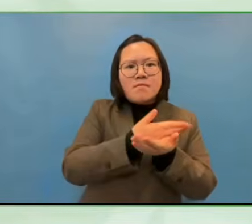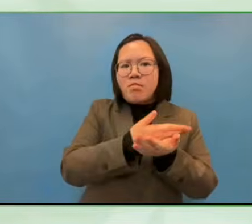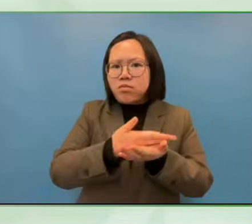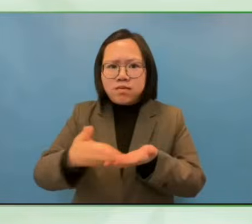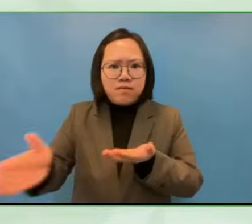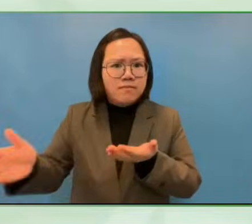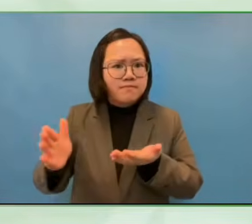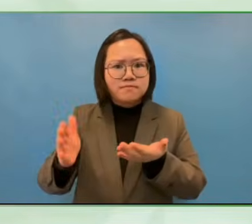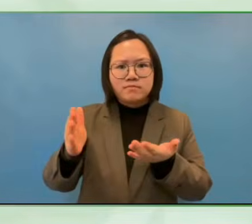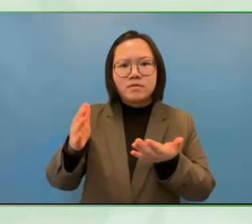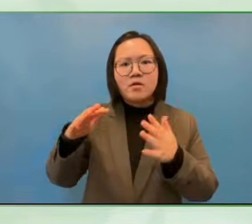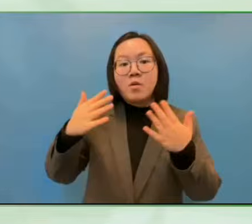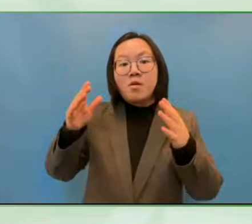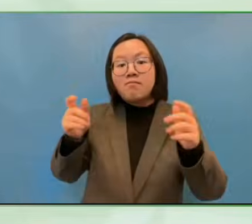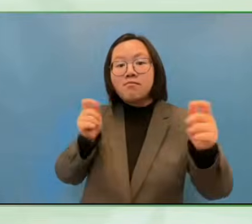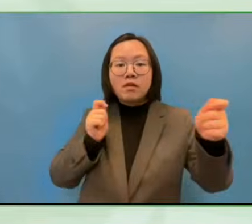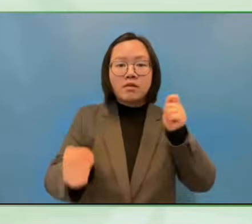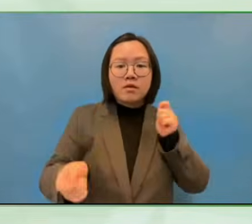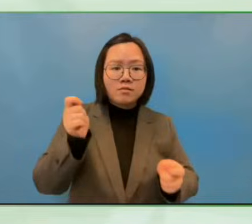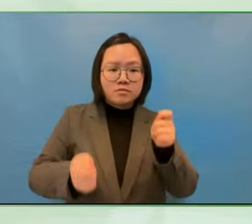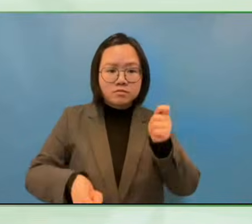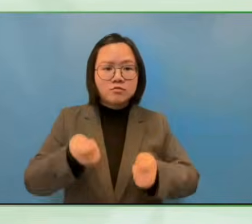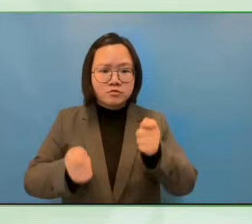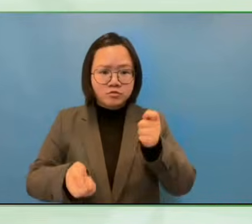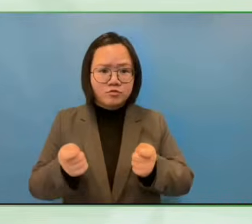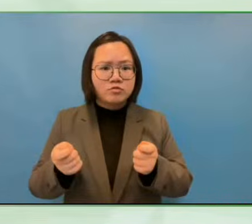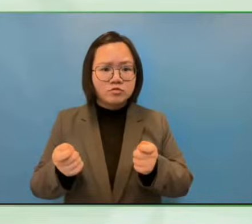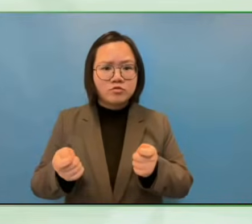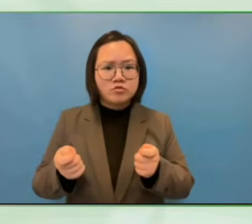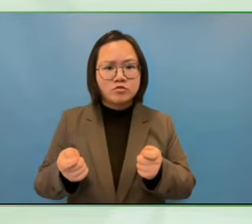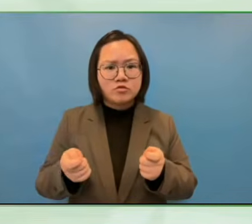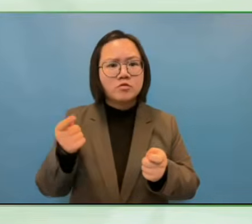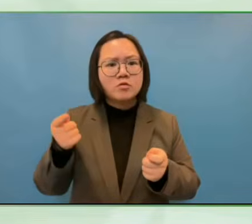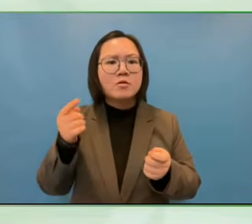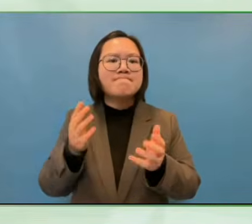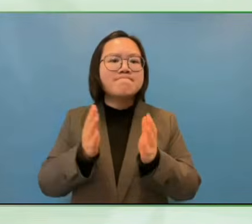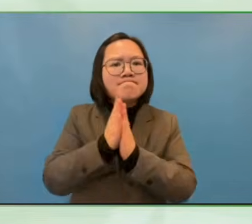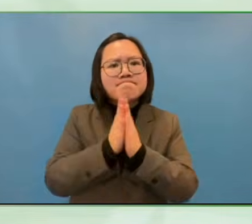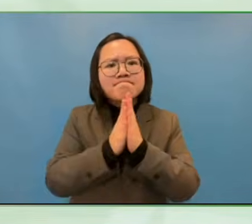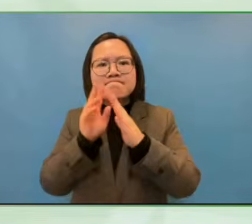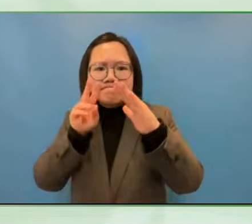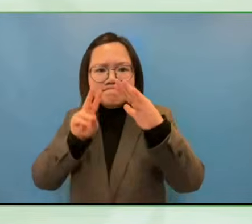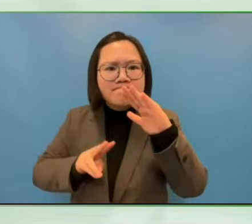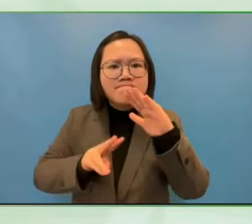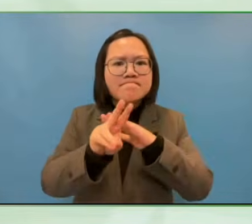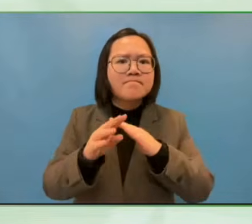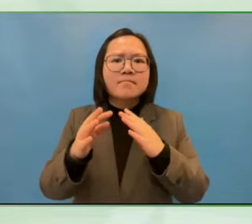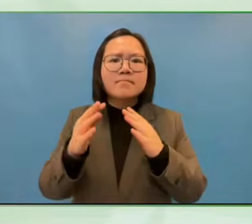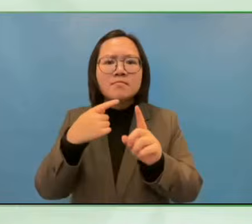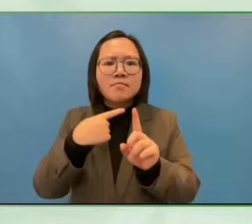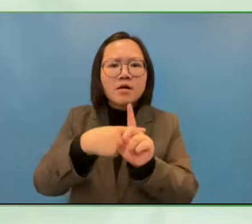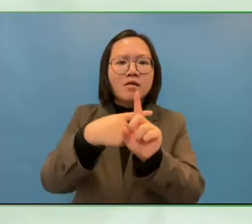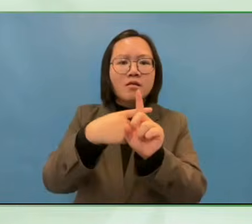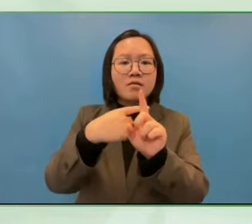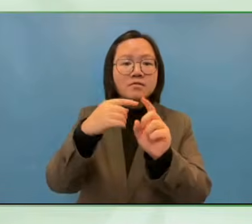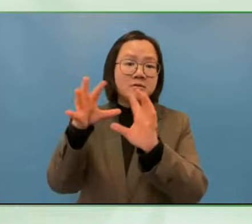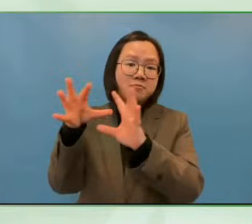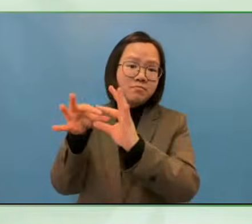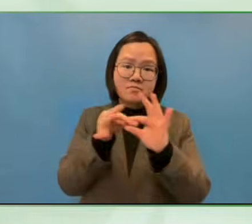violation of the Paris Agreement, means that they have been overlooked. And one has only to look at the lack of a